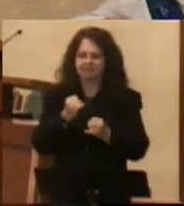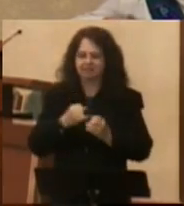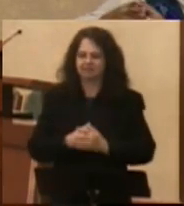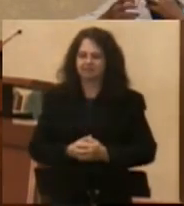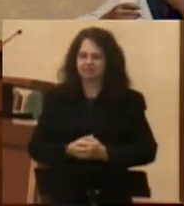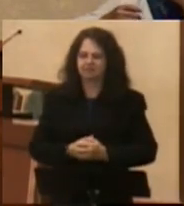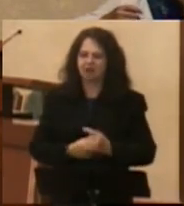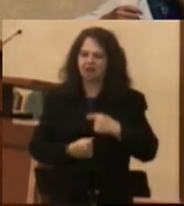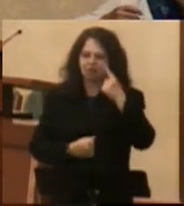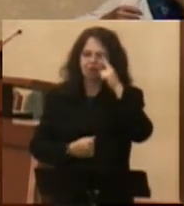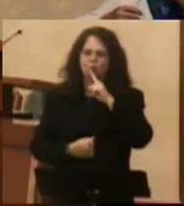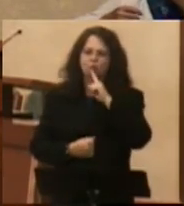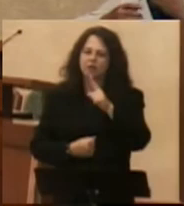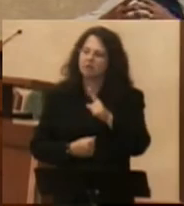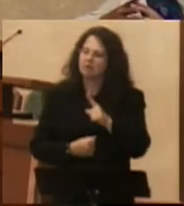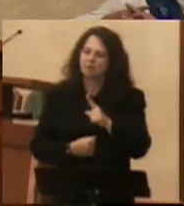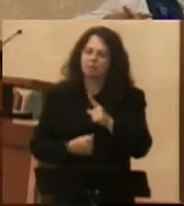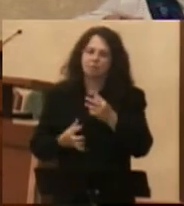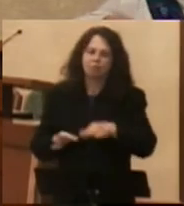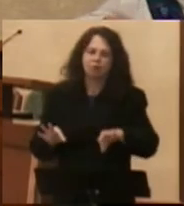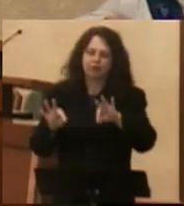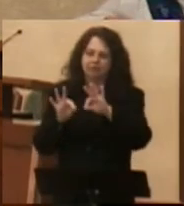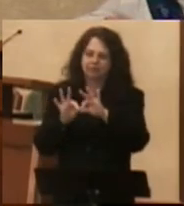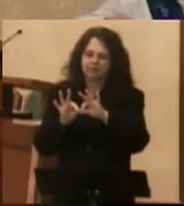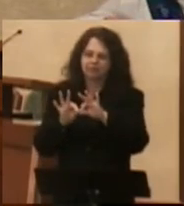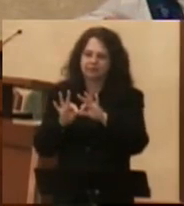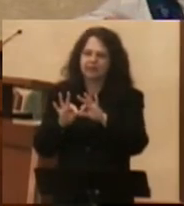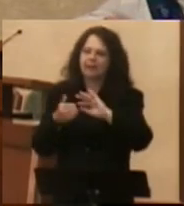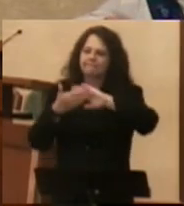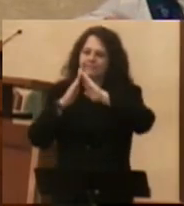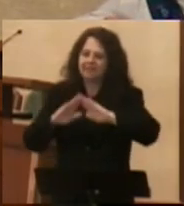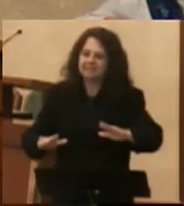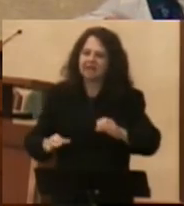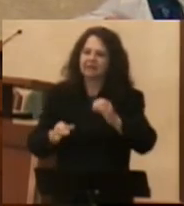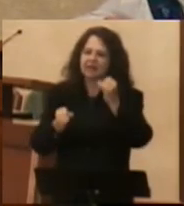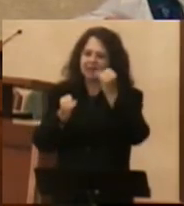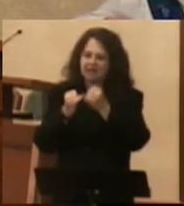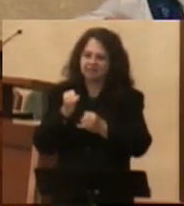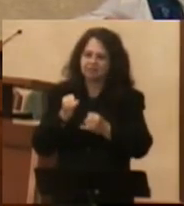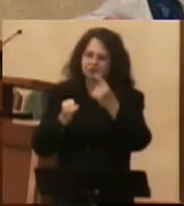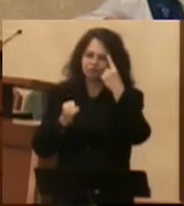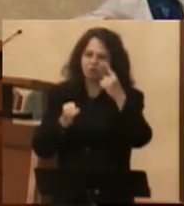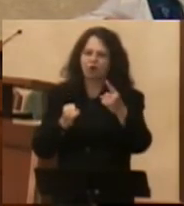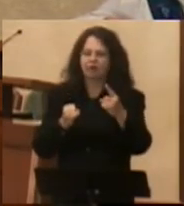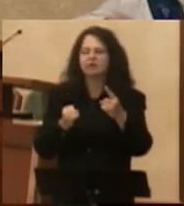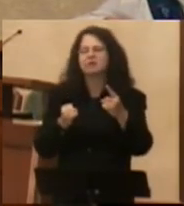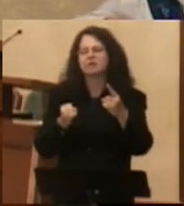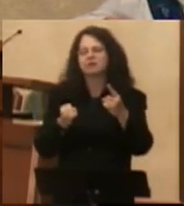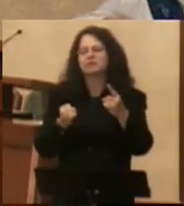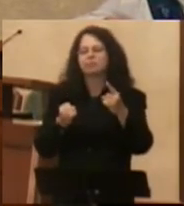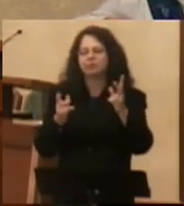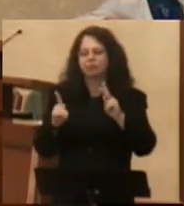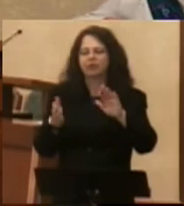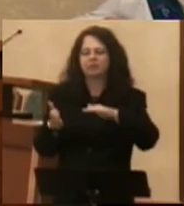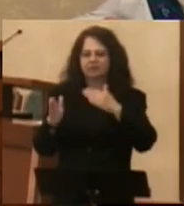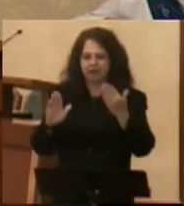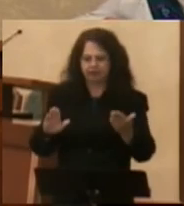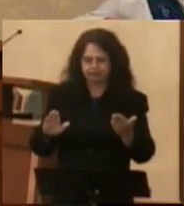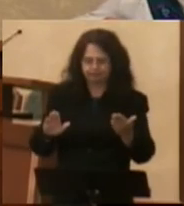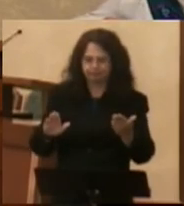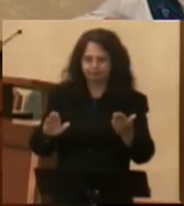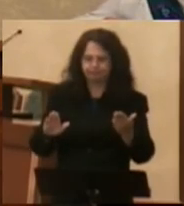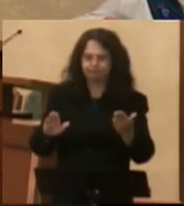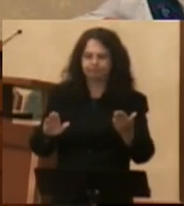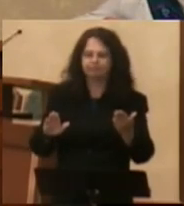so meaningful. Peace at the Last is a liturgy for the dying, which was written by Pastor Paul Palumbo